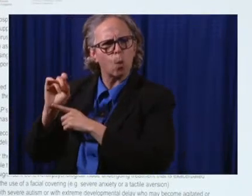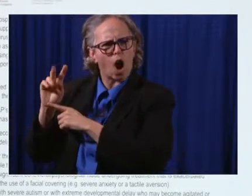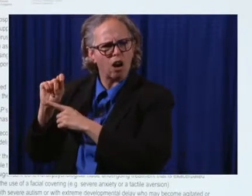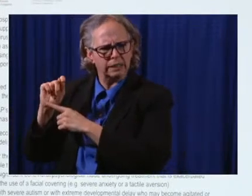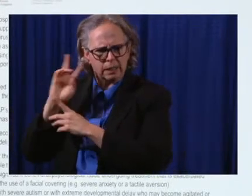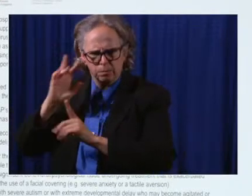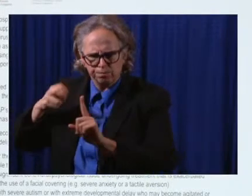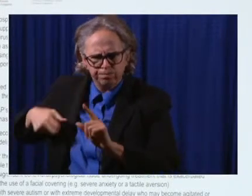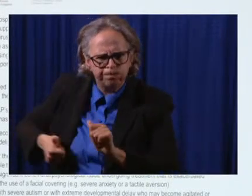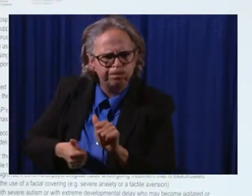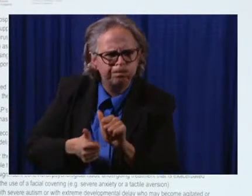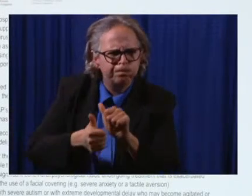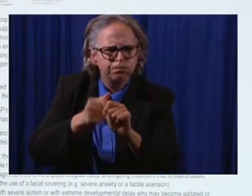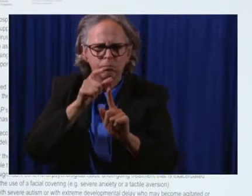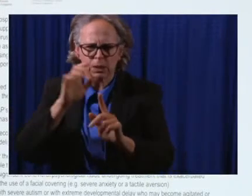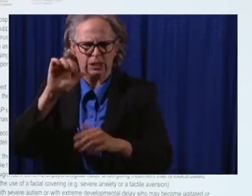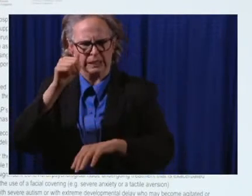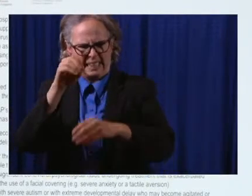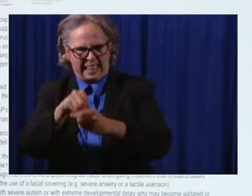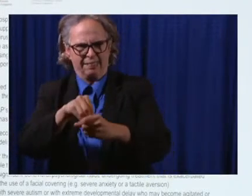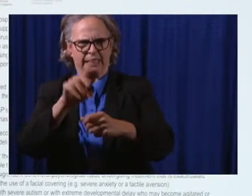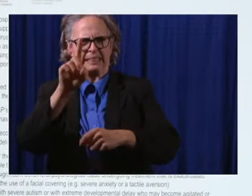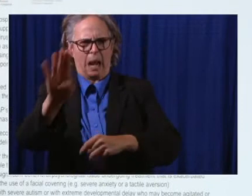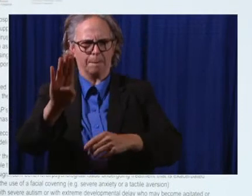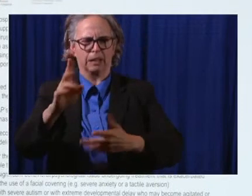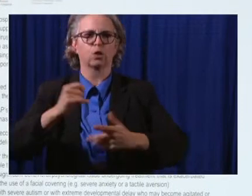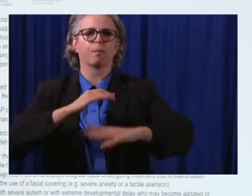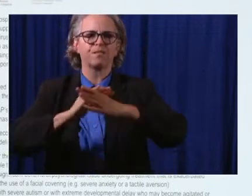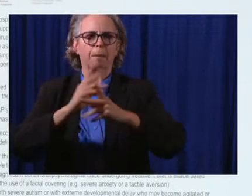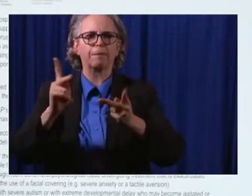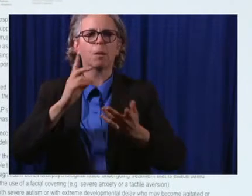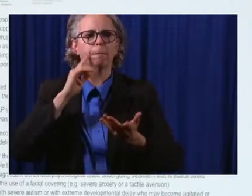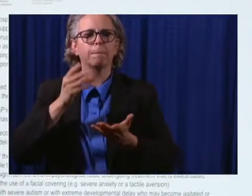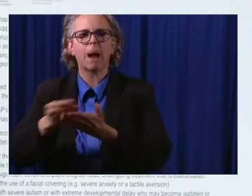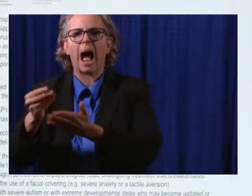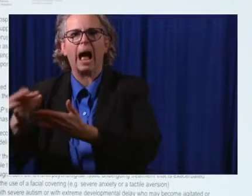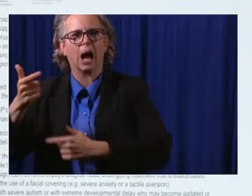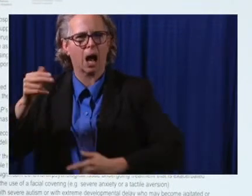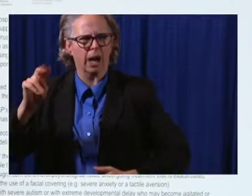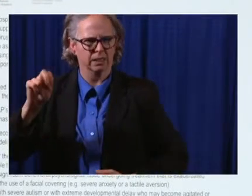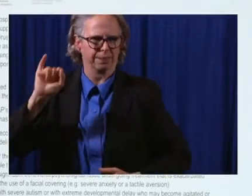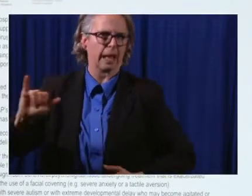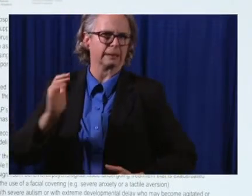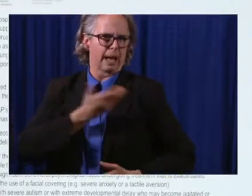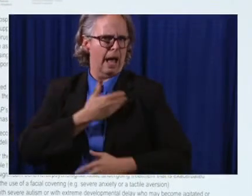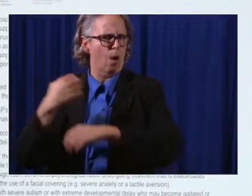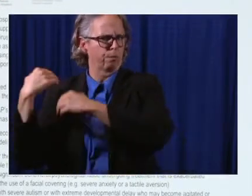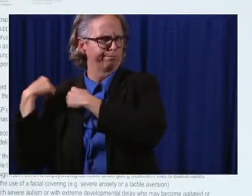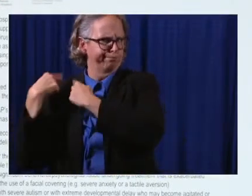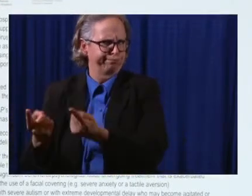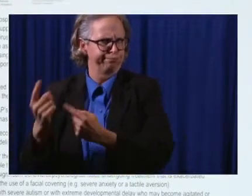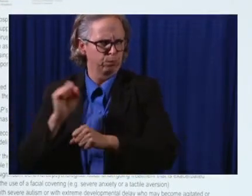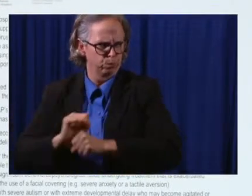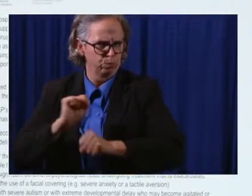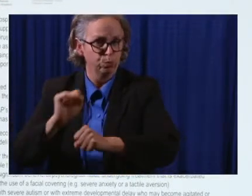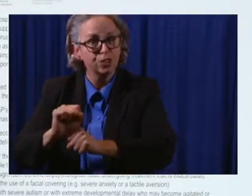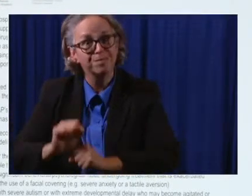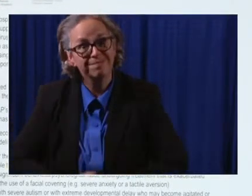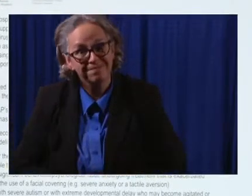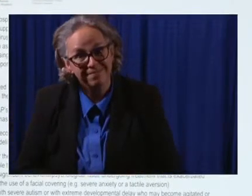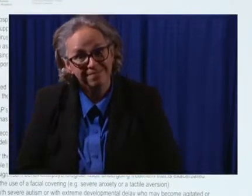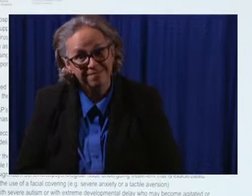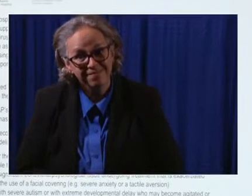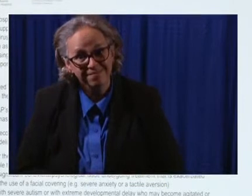guns and has in all likelihood saved lives. We are now building on these efforts by developing